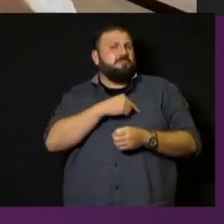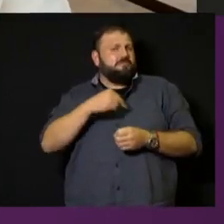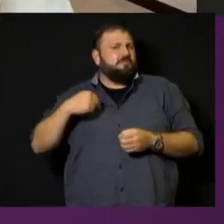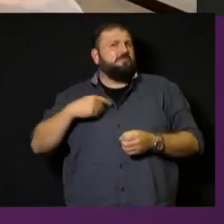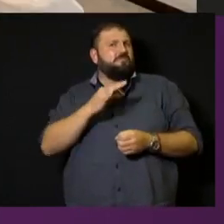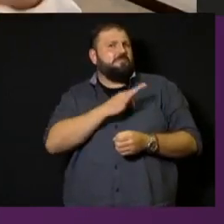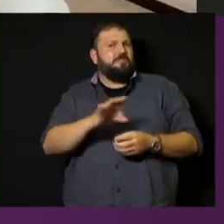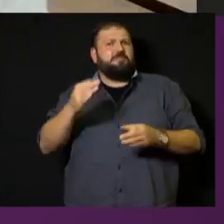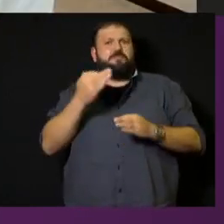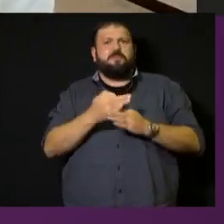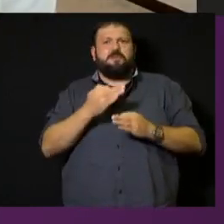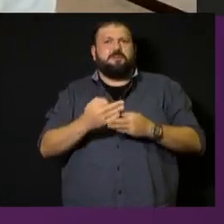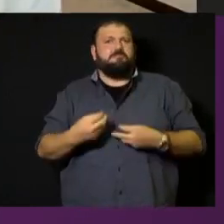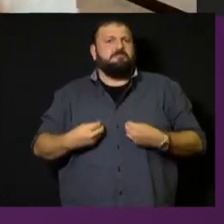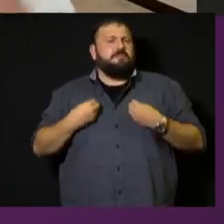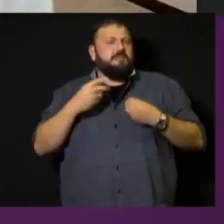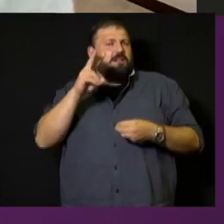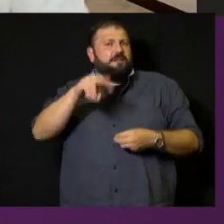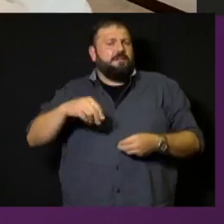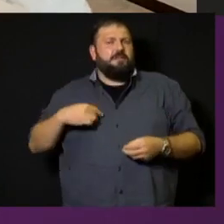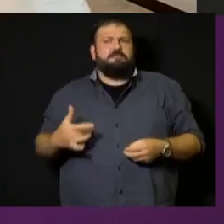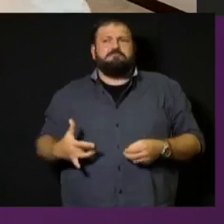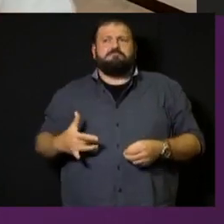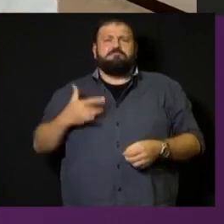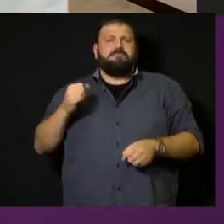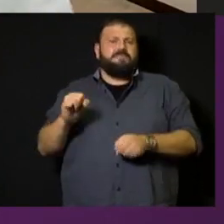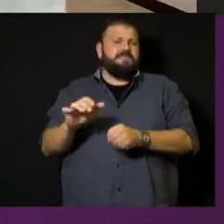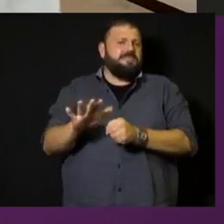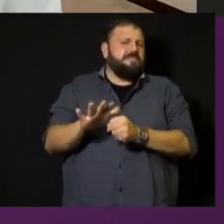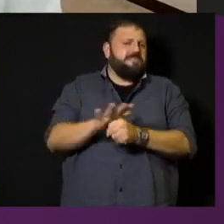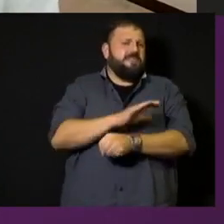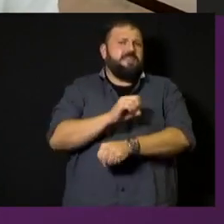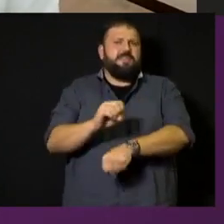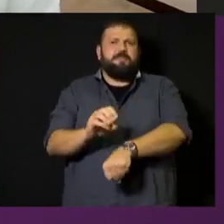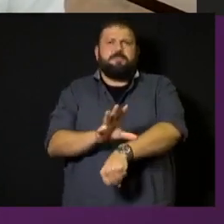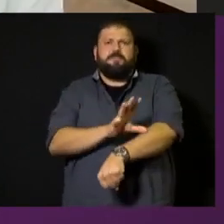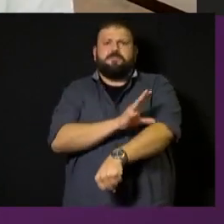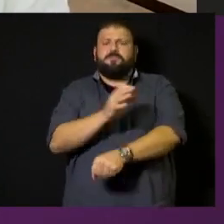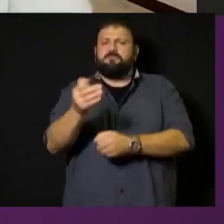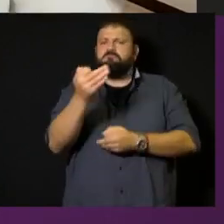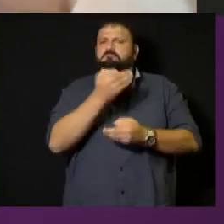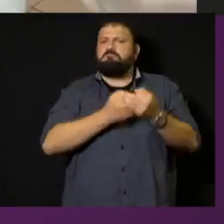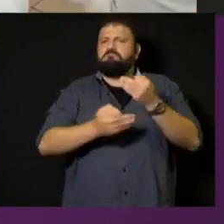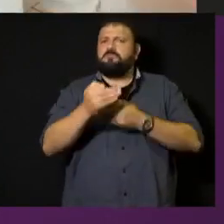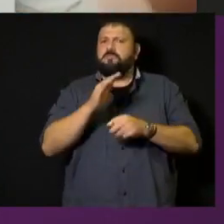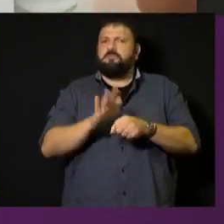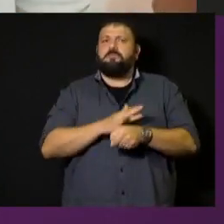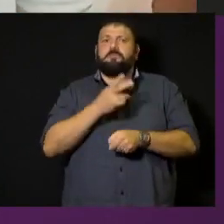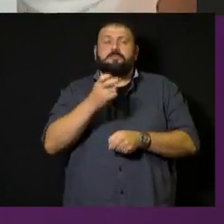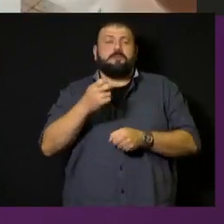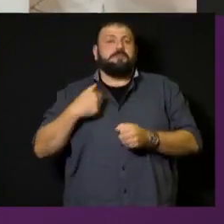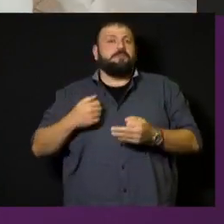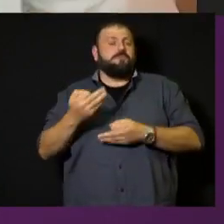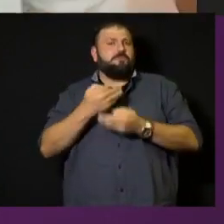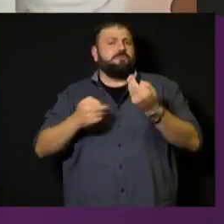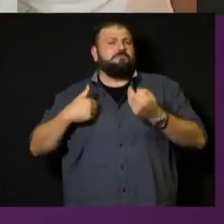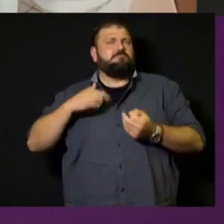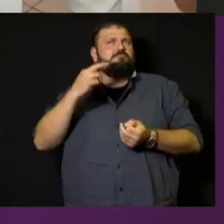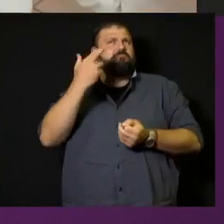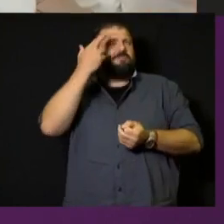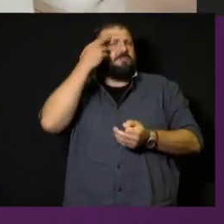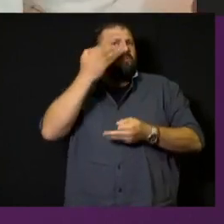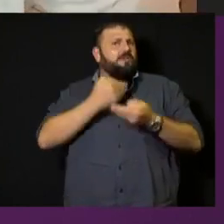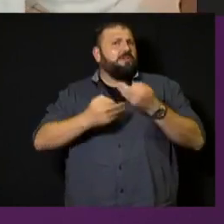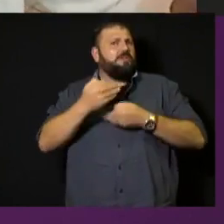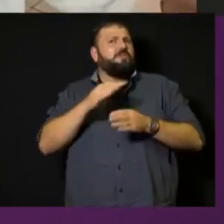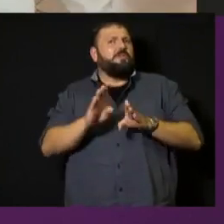we're experiencing, and that excites me a lot. And I cry because I remember how it